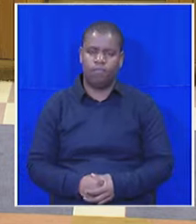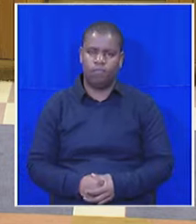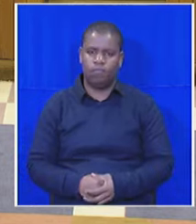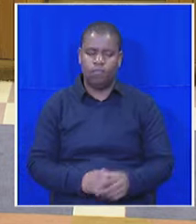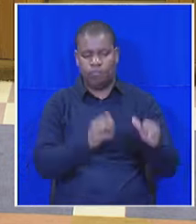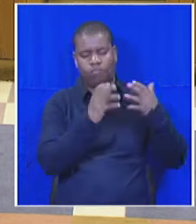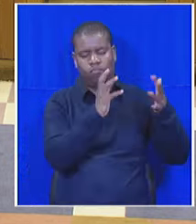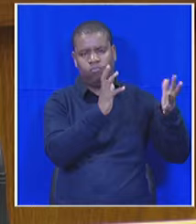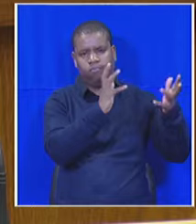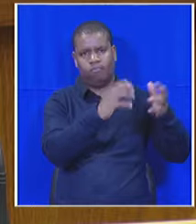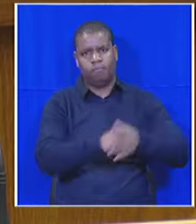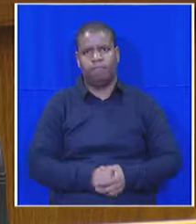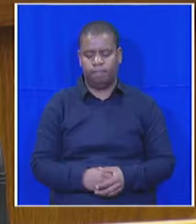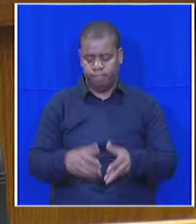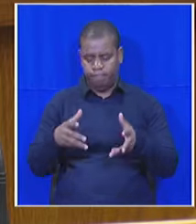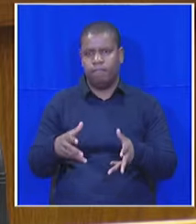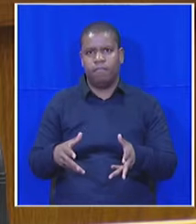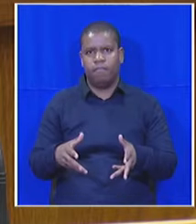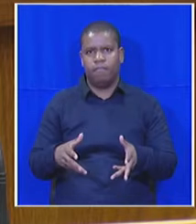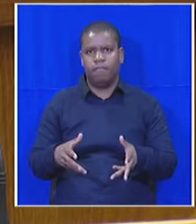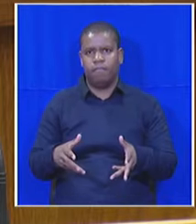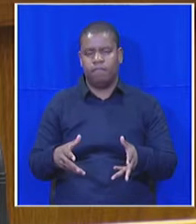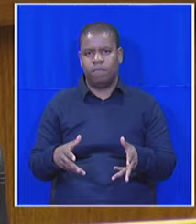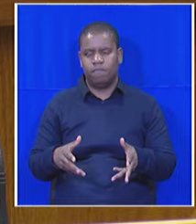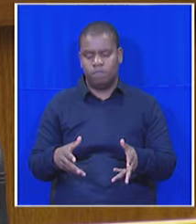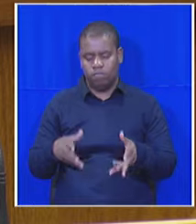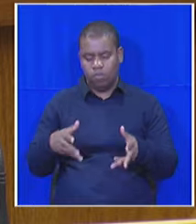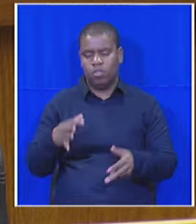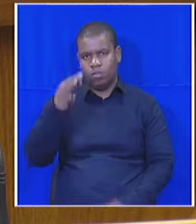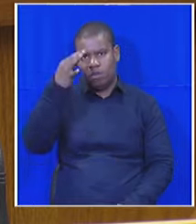Under the current government and because Order, of the honourable current members.